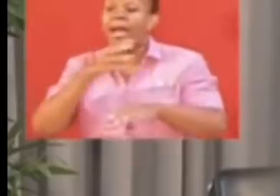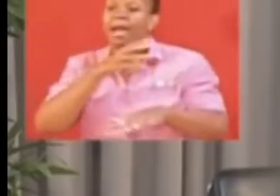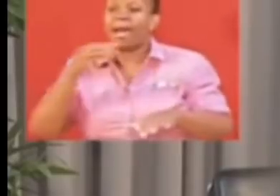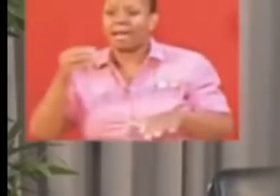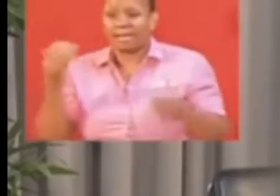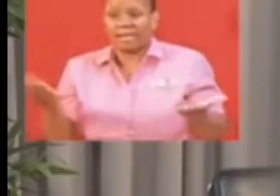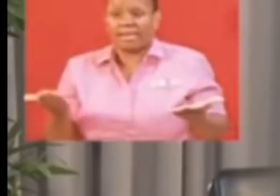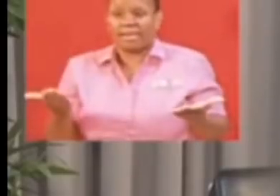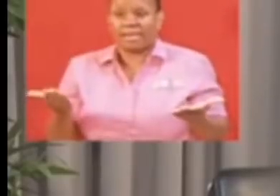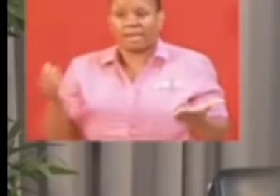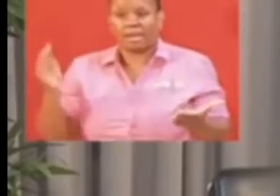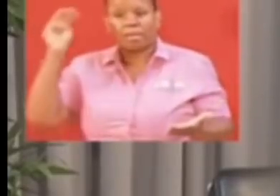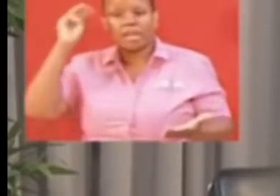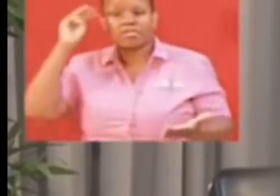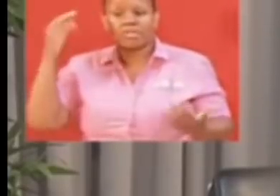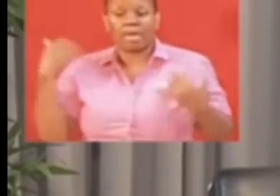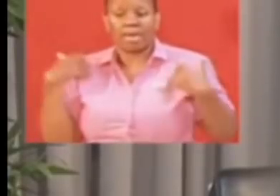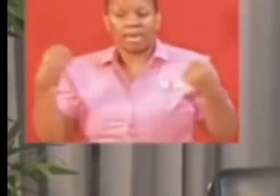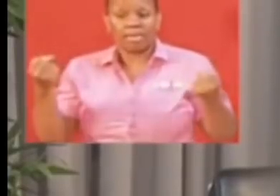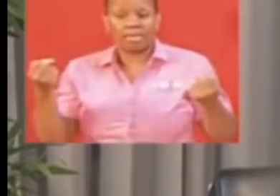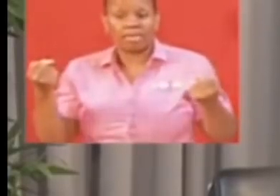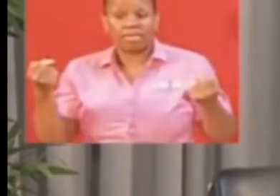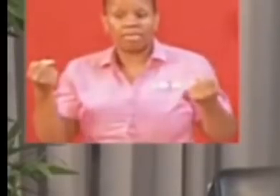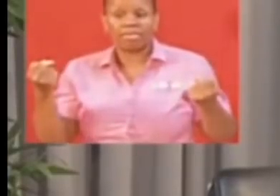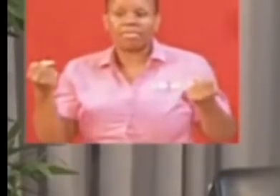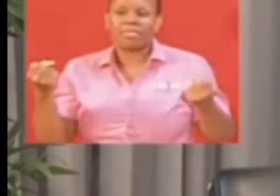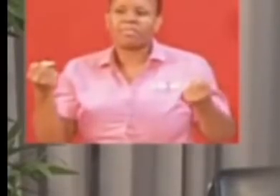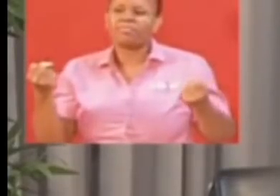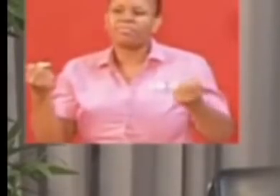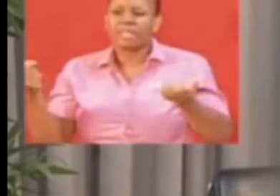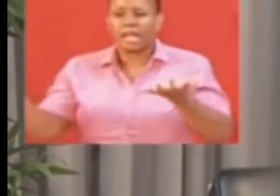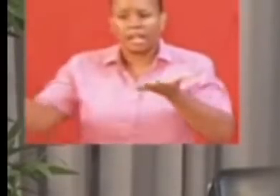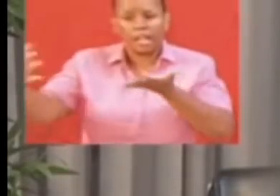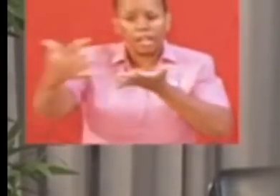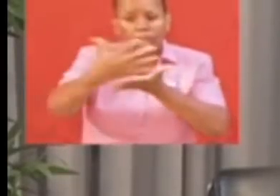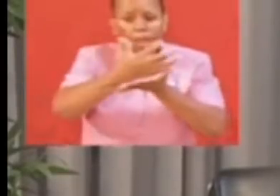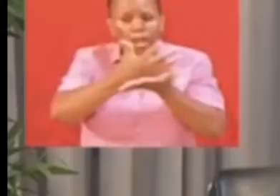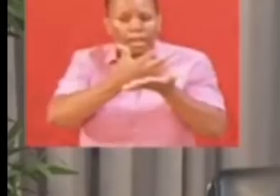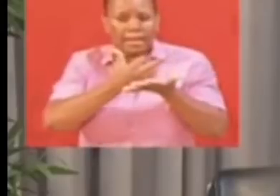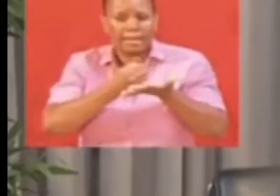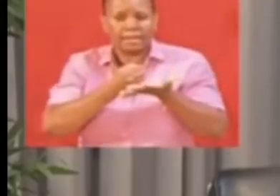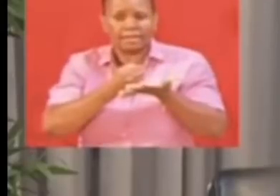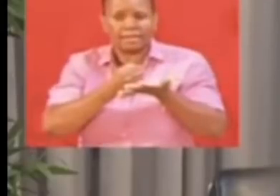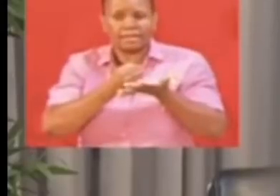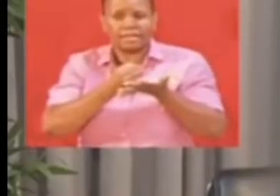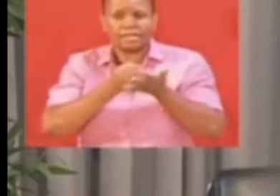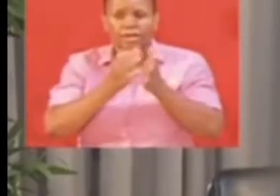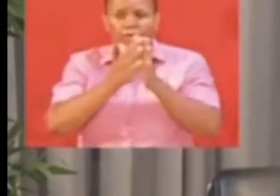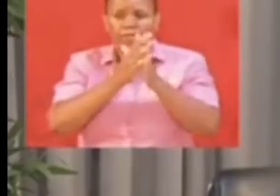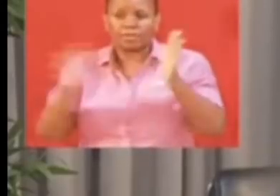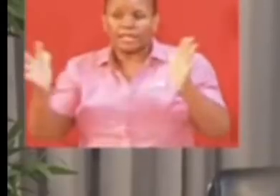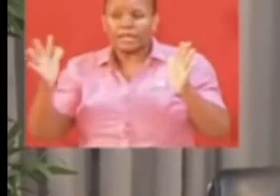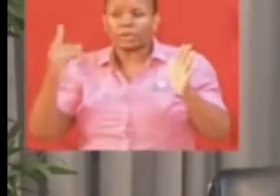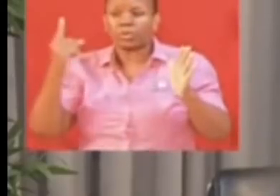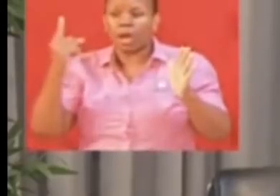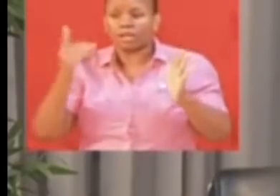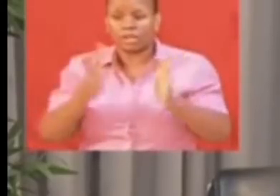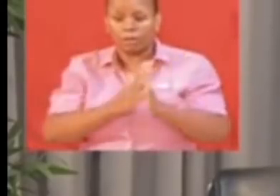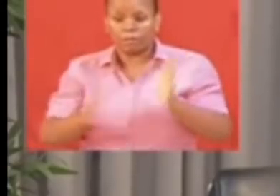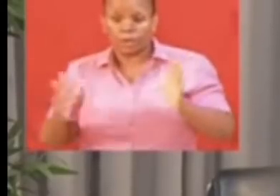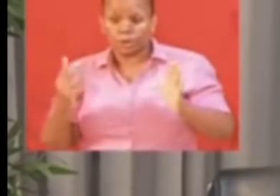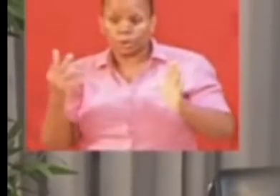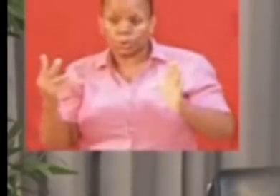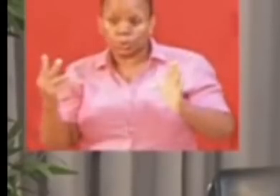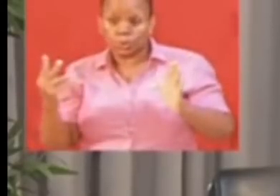patients, not only in Trinidad but in the other parts of the Caribbean, to determine what subtype we have in this region and if there has been a